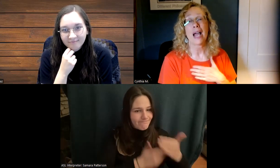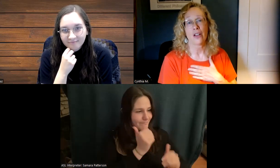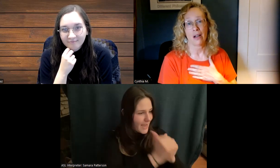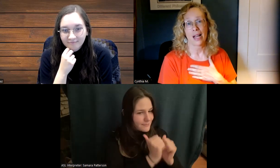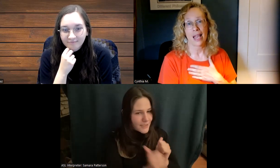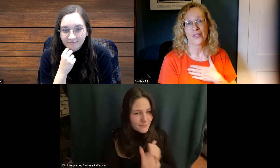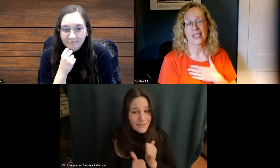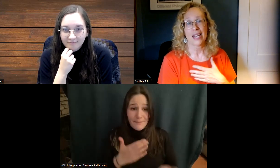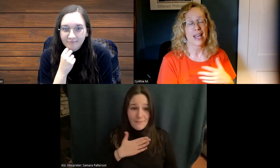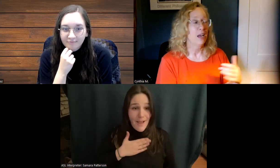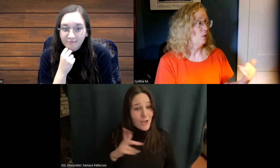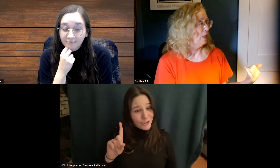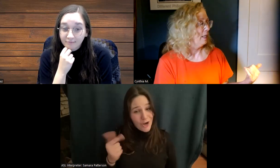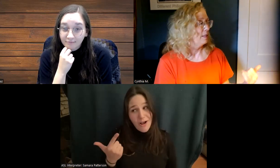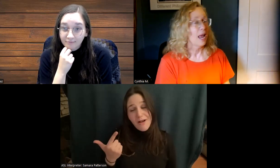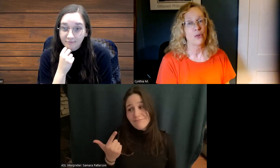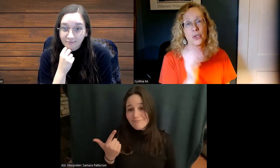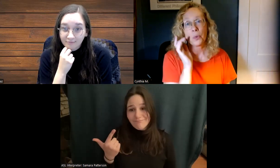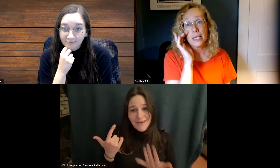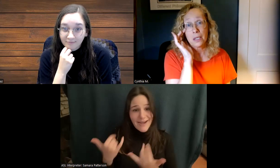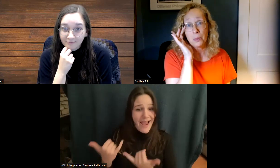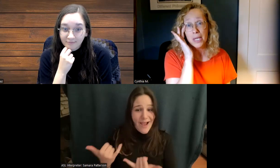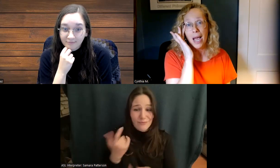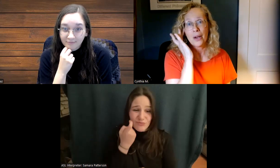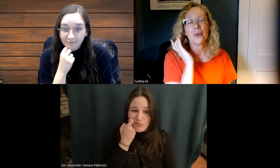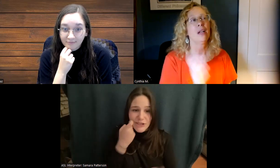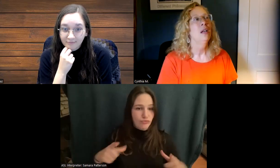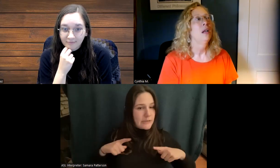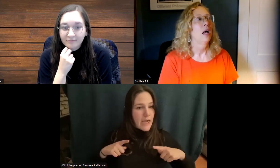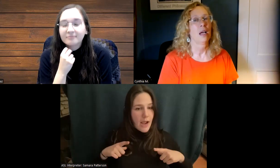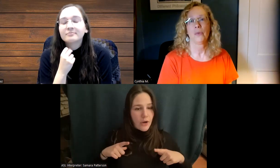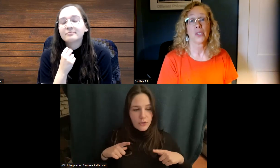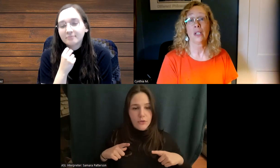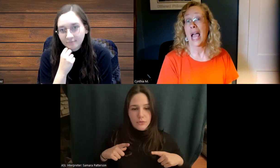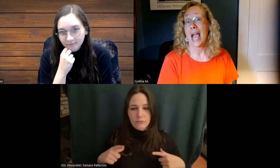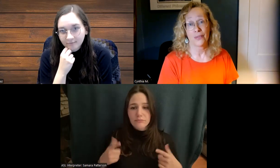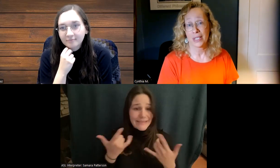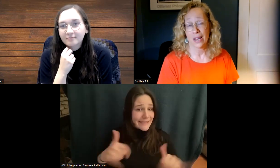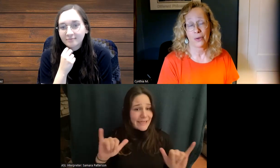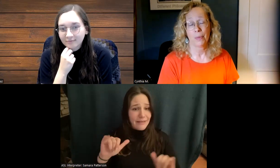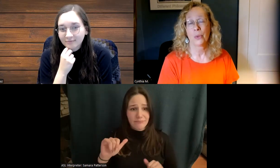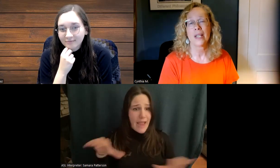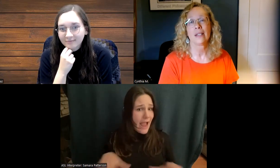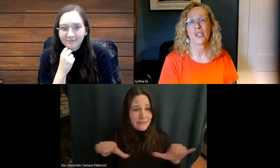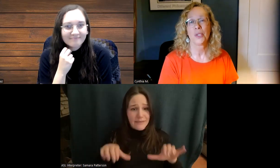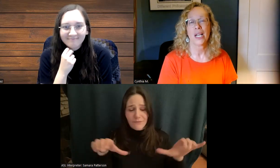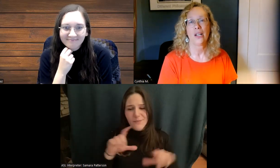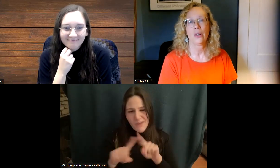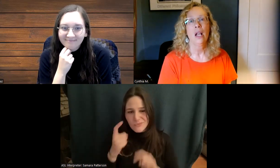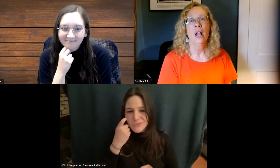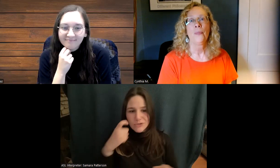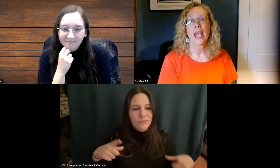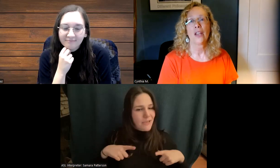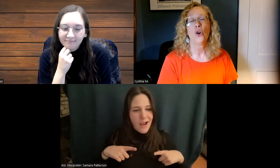even my dog, I have to say now, is now just recently retired. Still active as ever, but recently